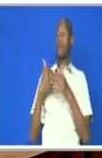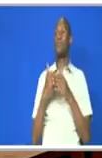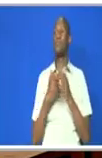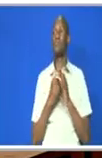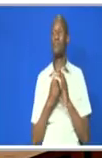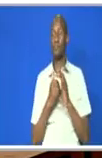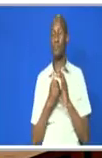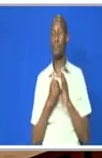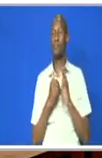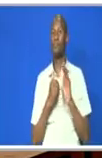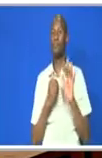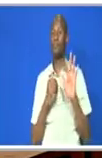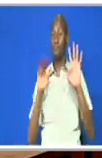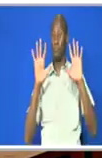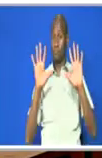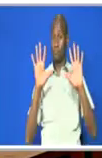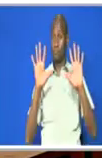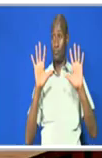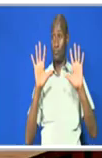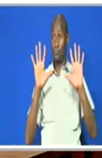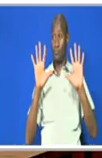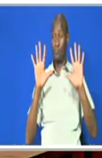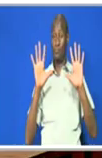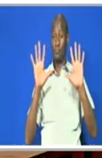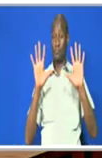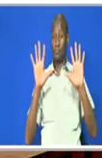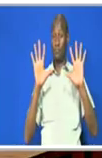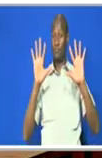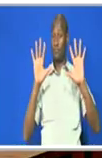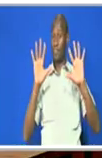Here are my 10 fingers.